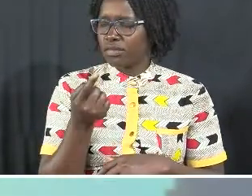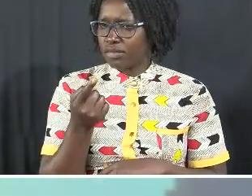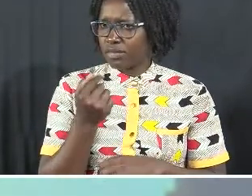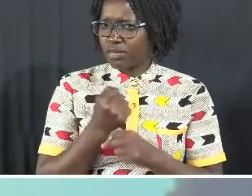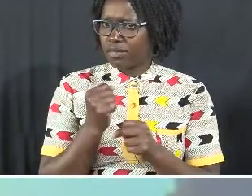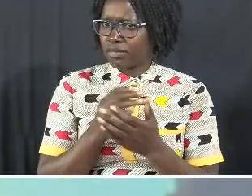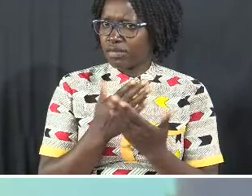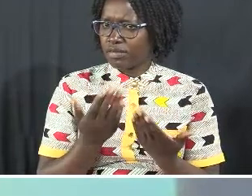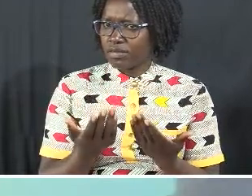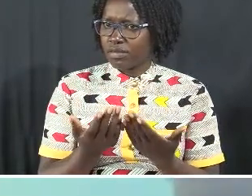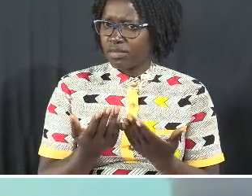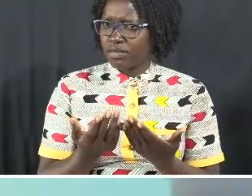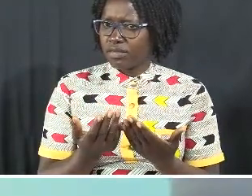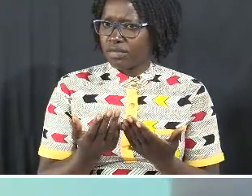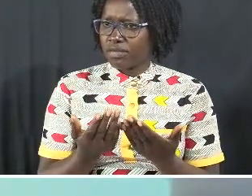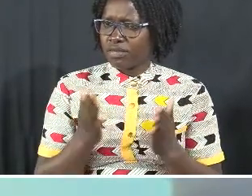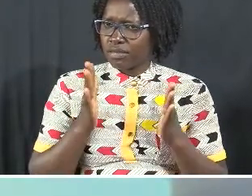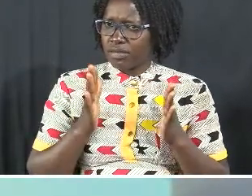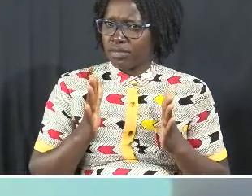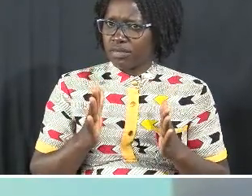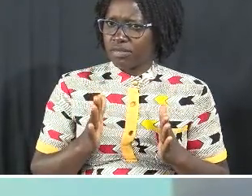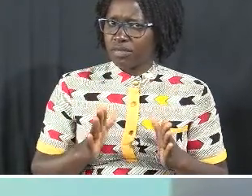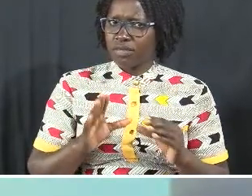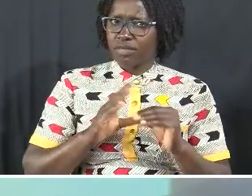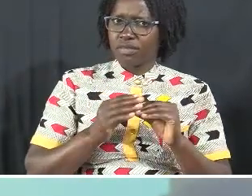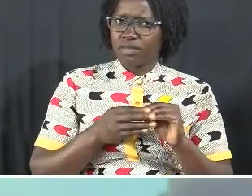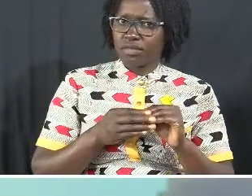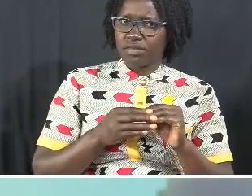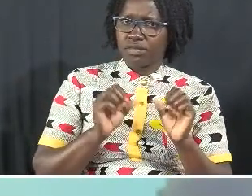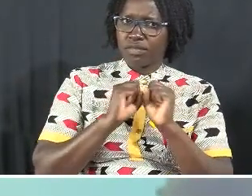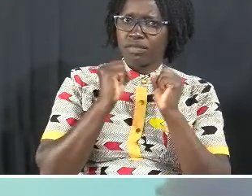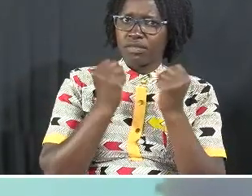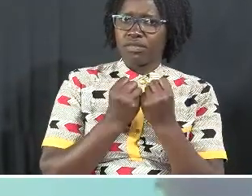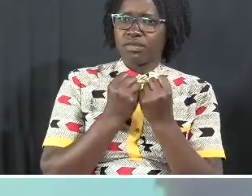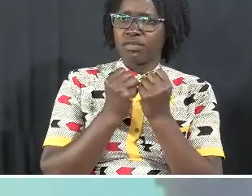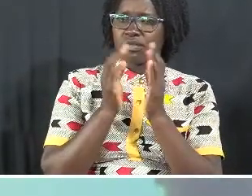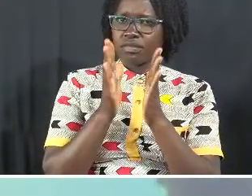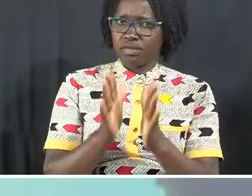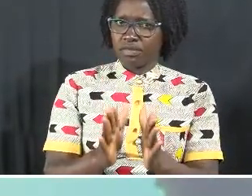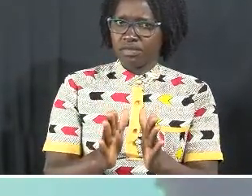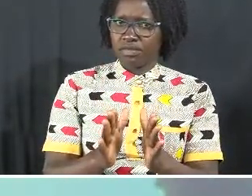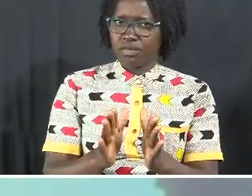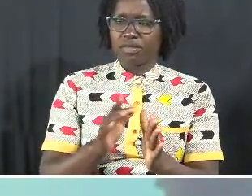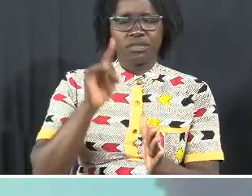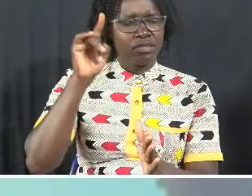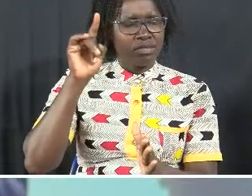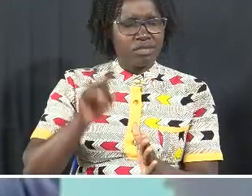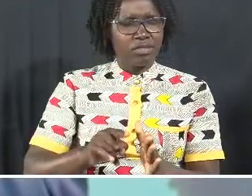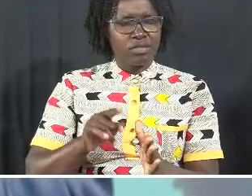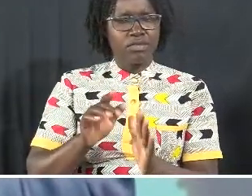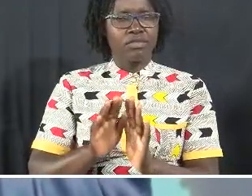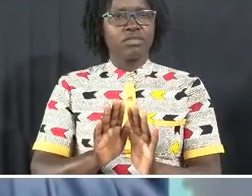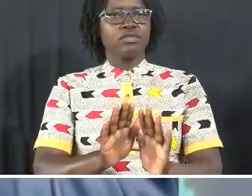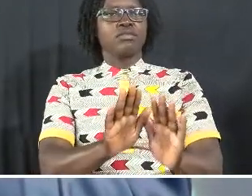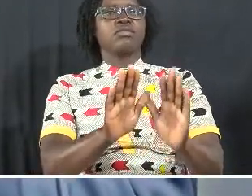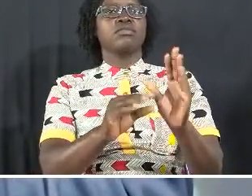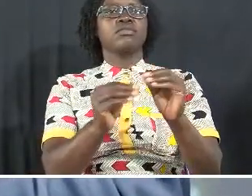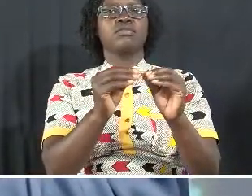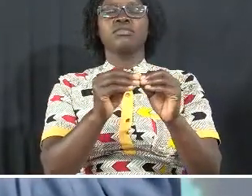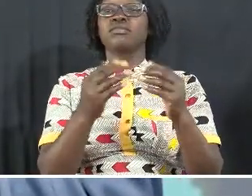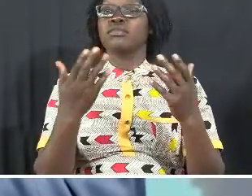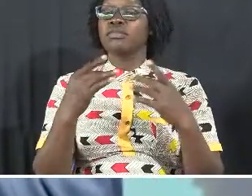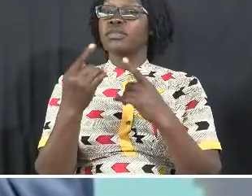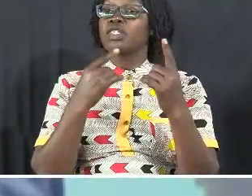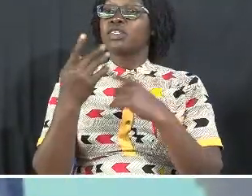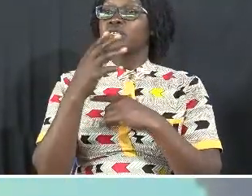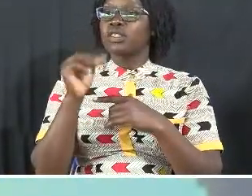something. A human being is created as a social being. You can't avoid meeting people, talking to